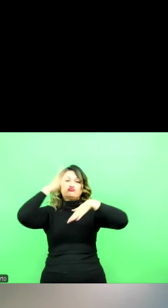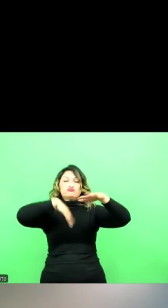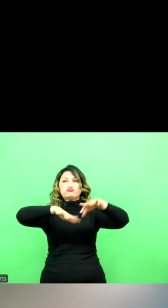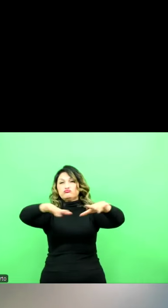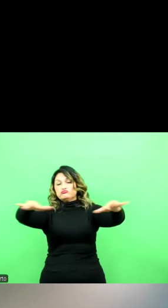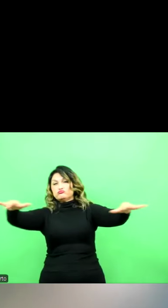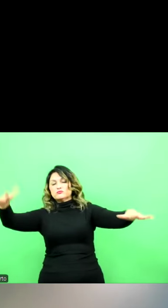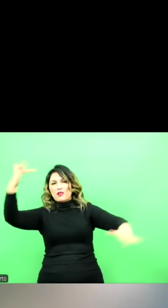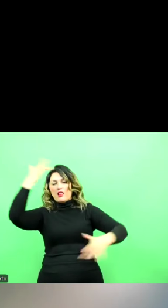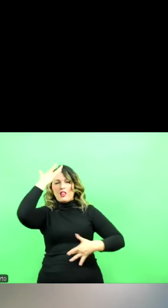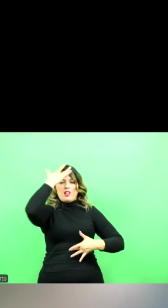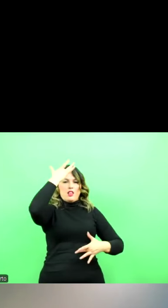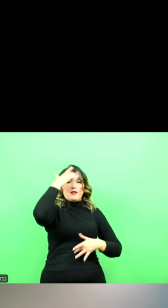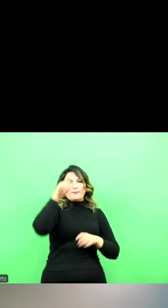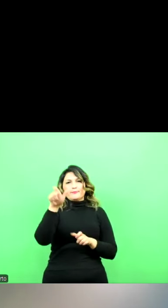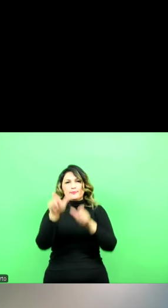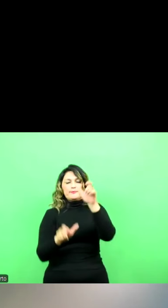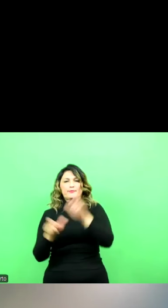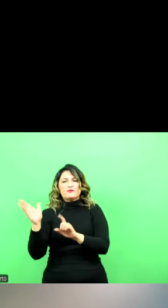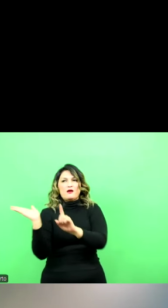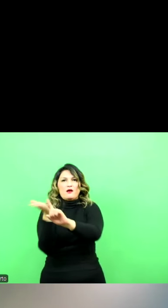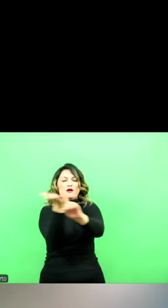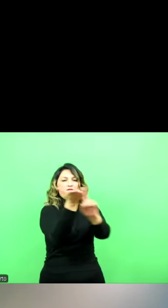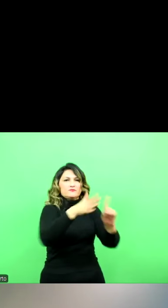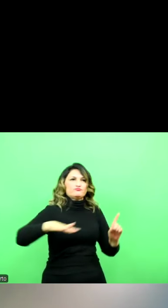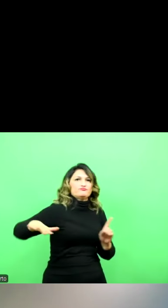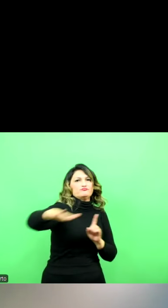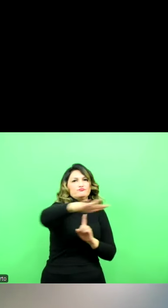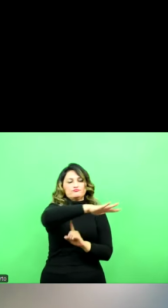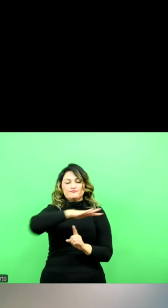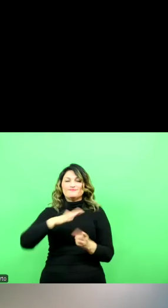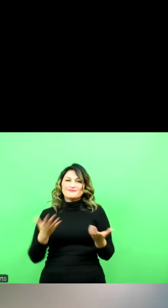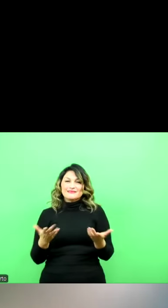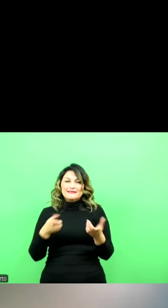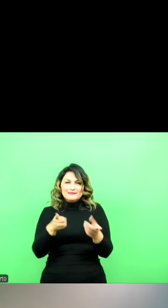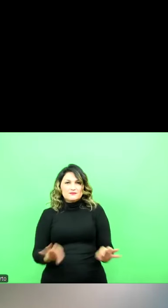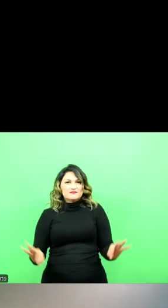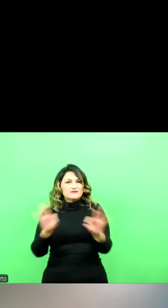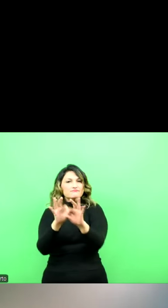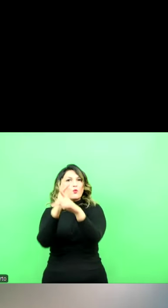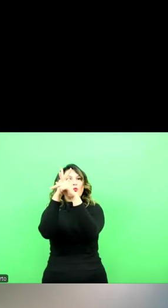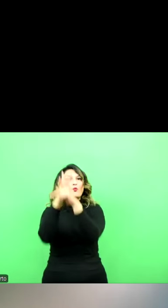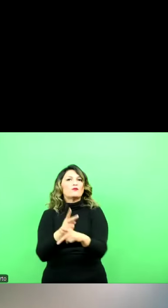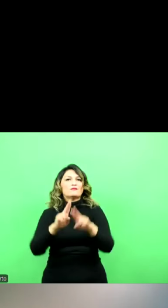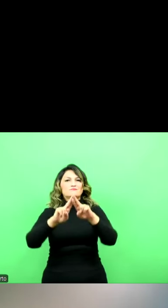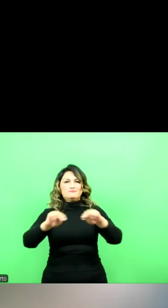and who have health security.